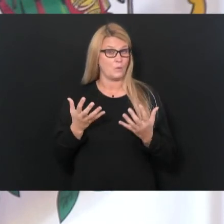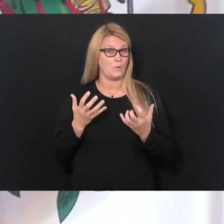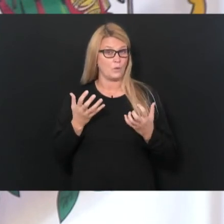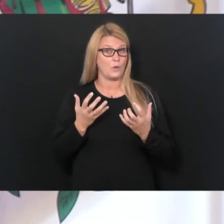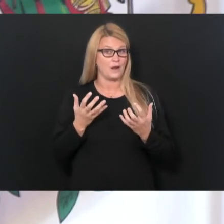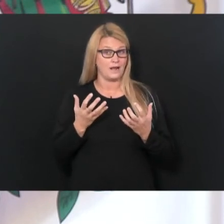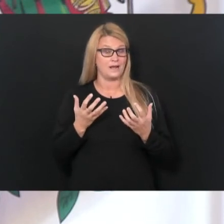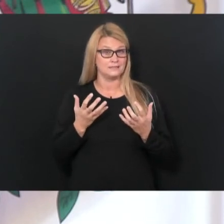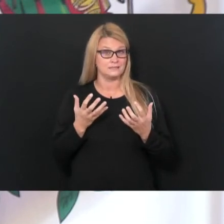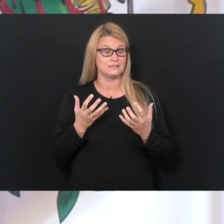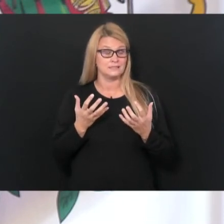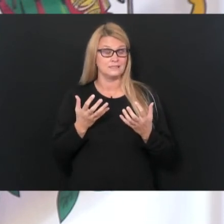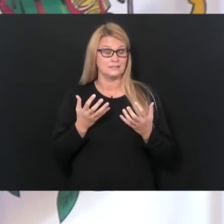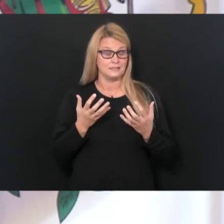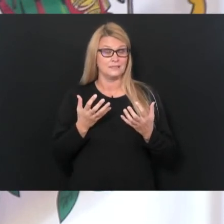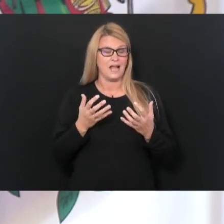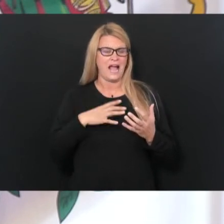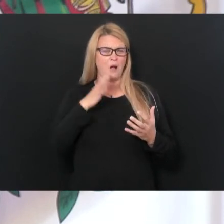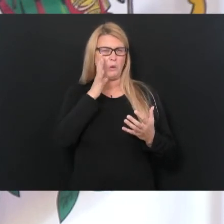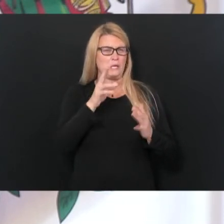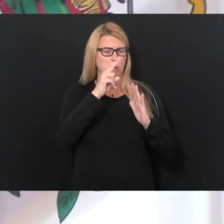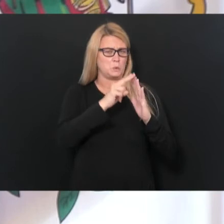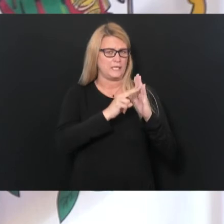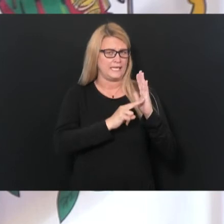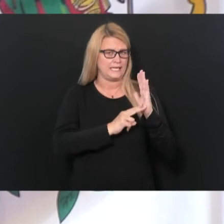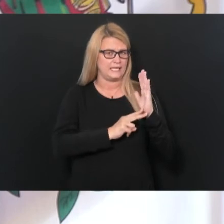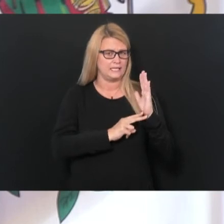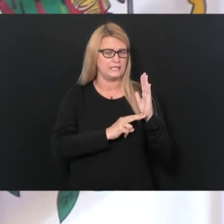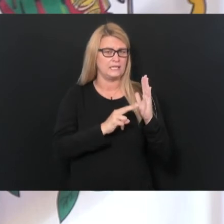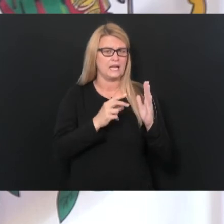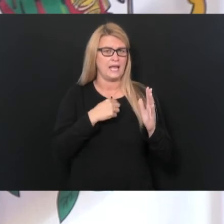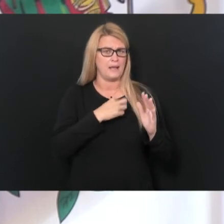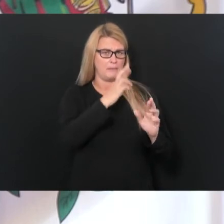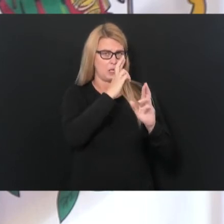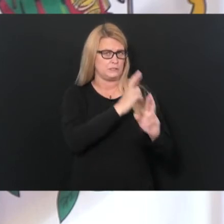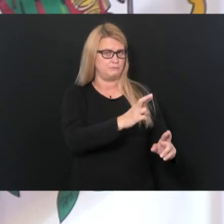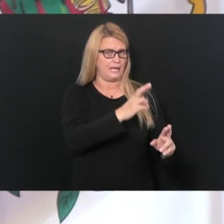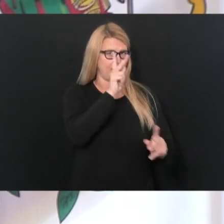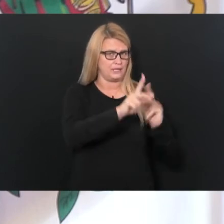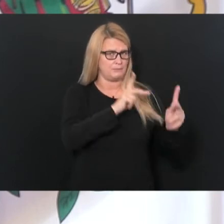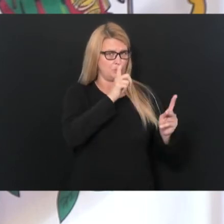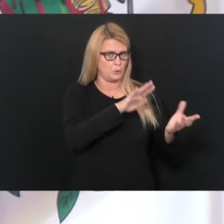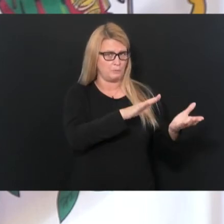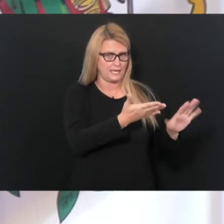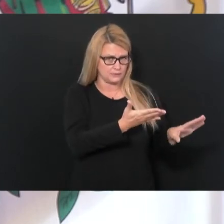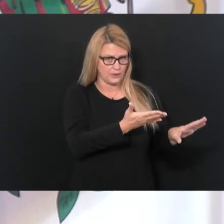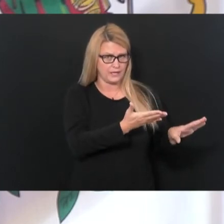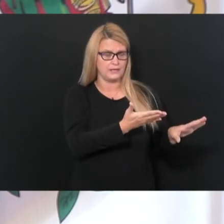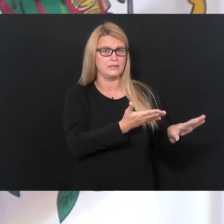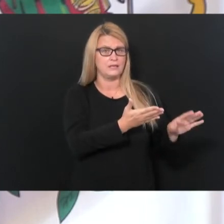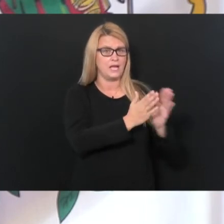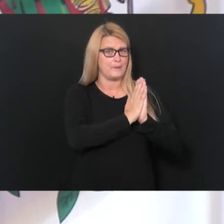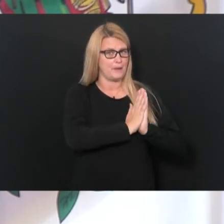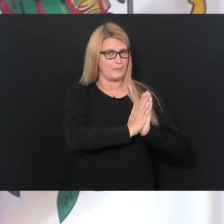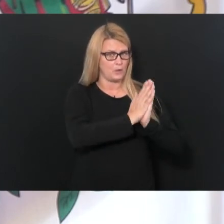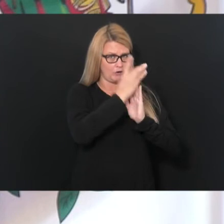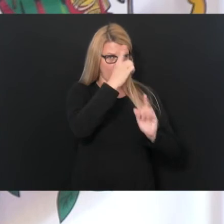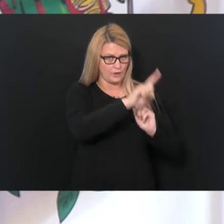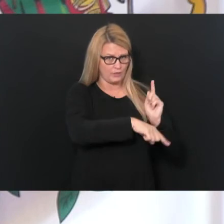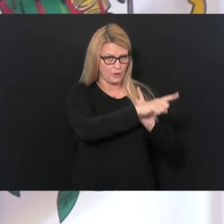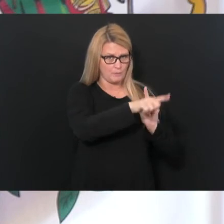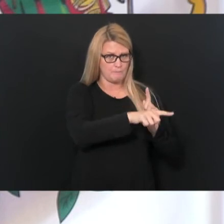I'll read every one as I have. We want to pass on our respects and our prayers to all those that